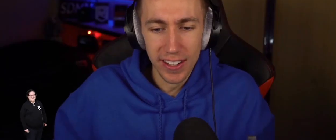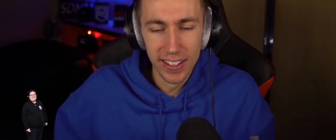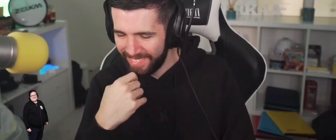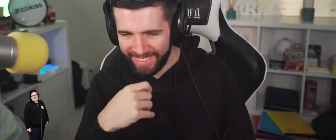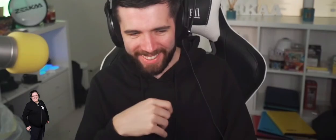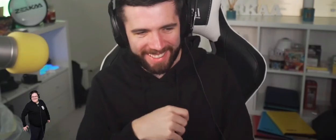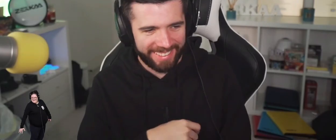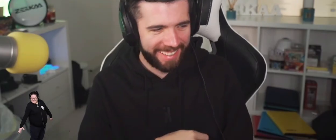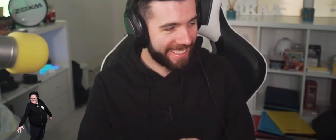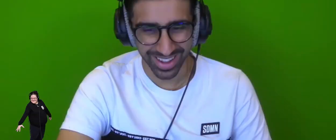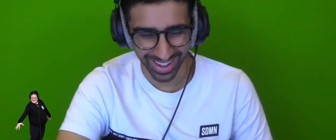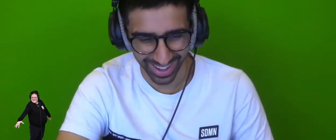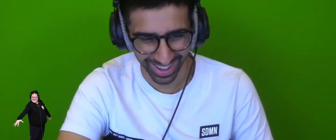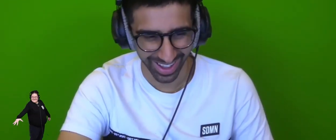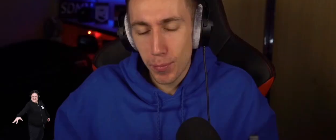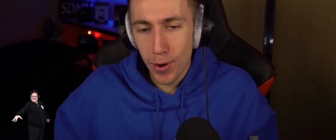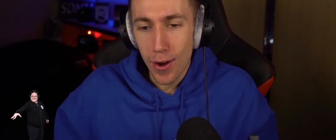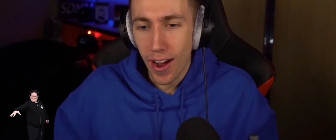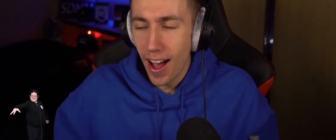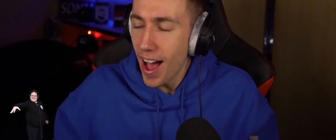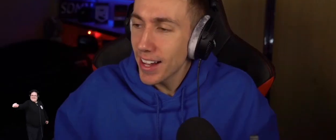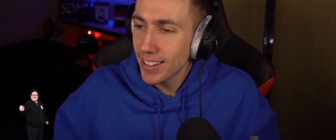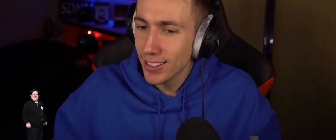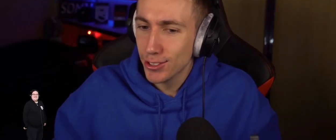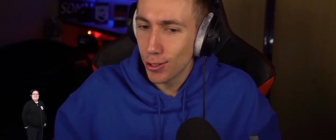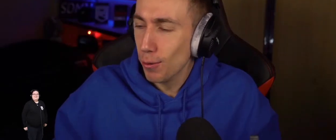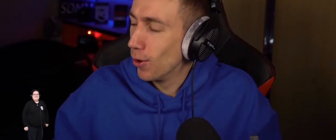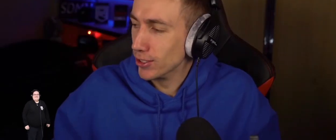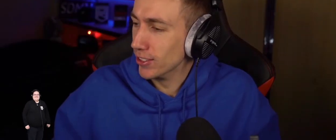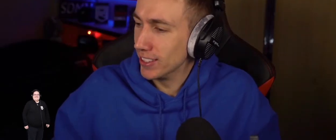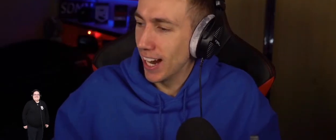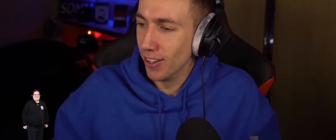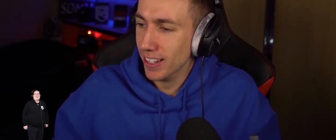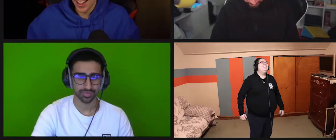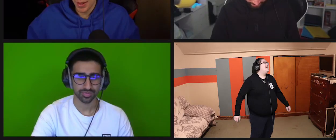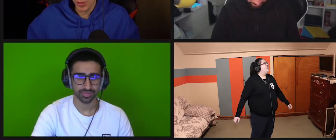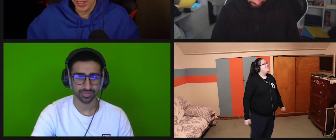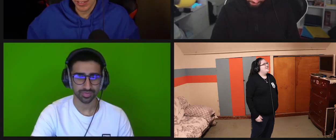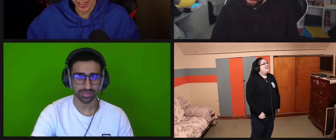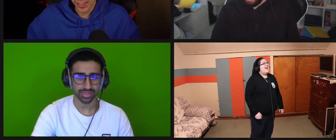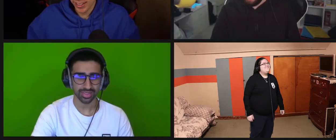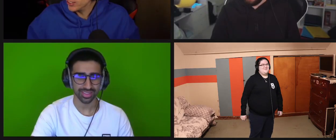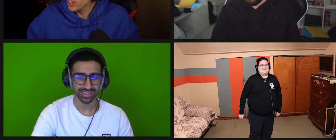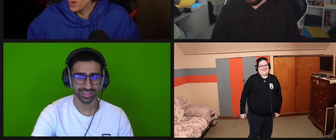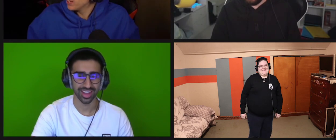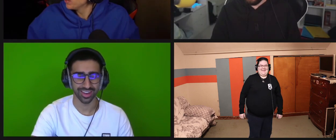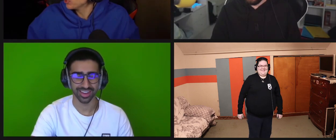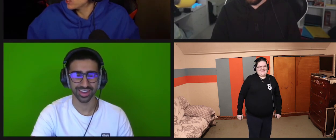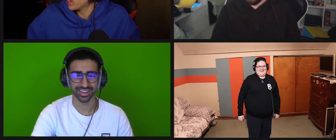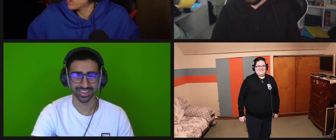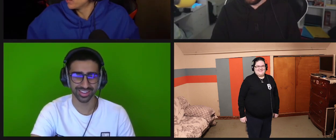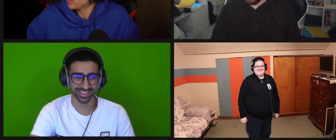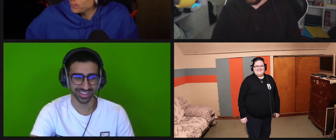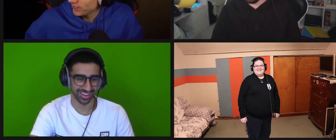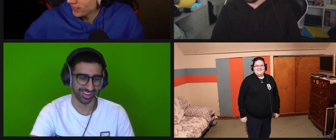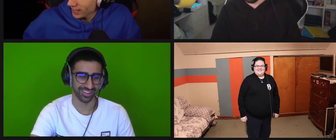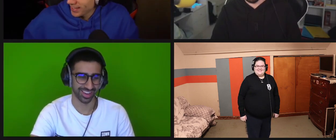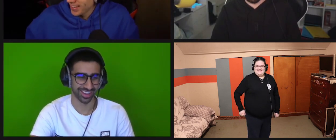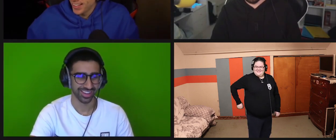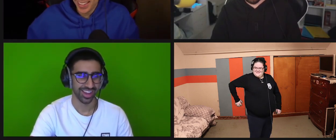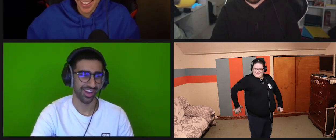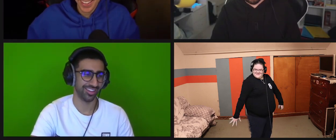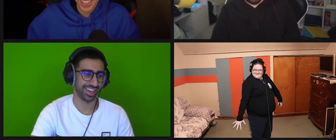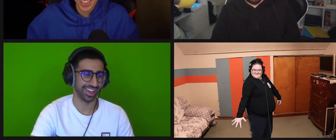to. Used to. He still thinks he does. Bro, I can control water in the shower. Everybody can, Simon. That